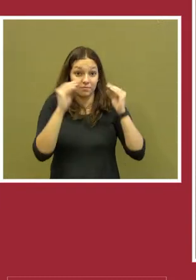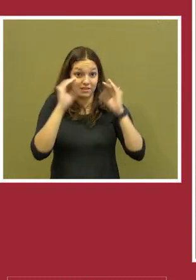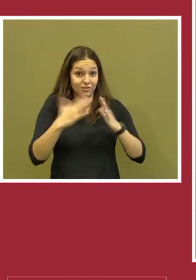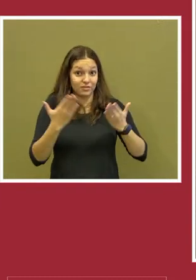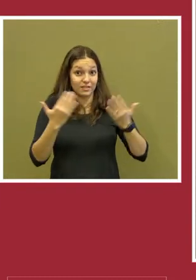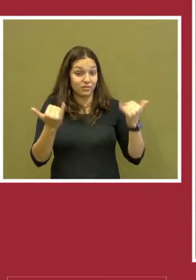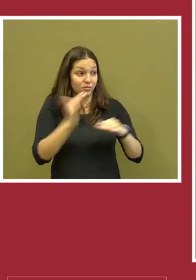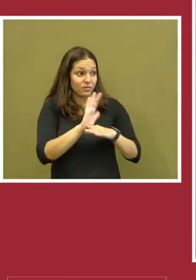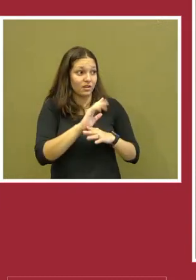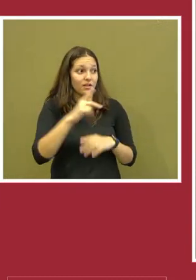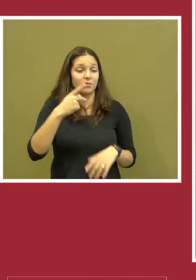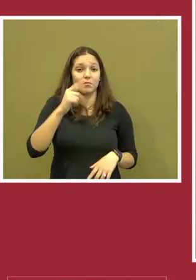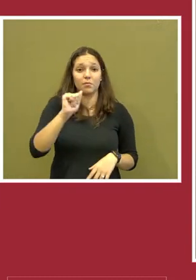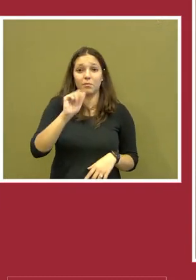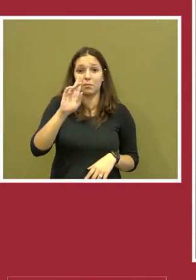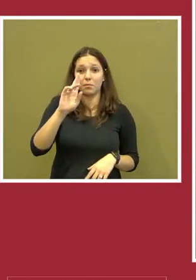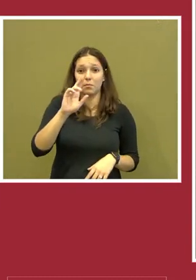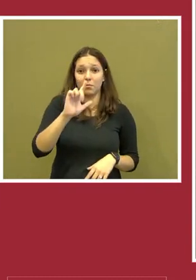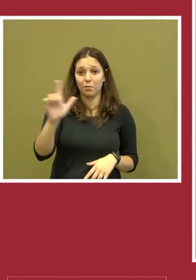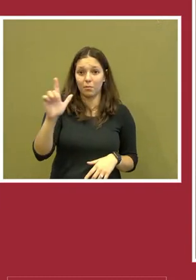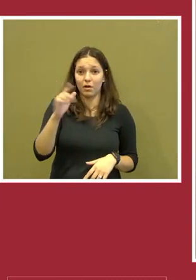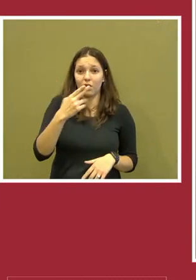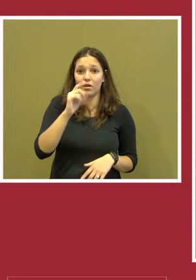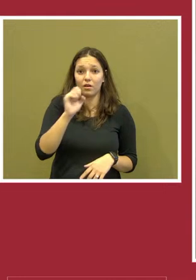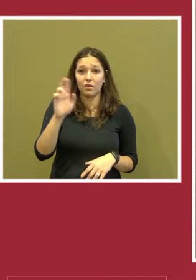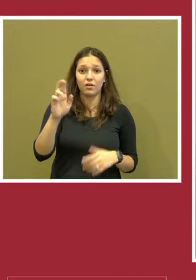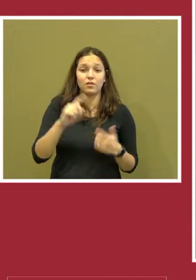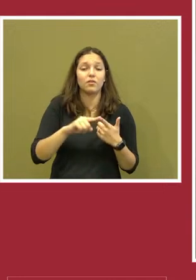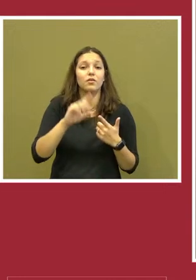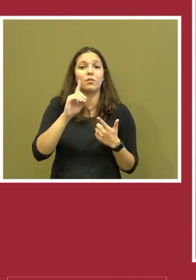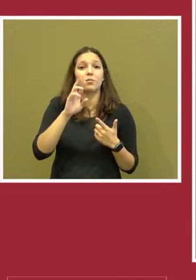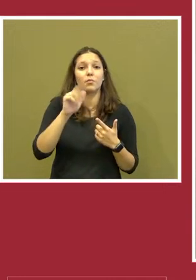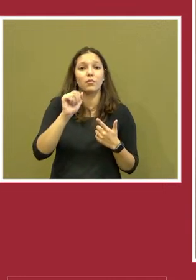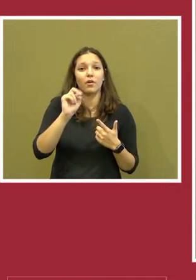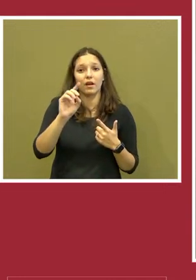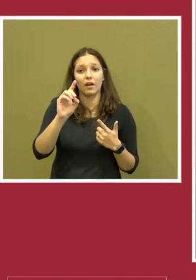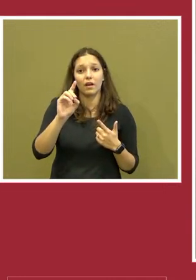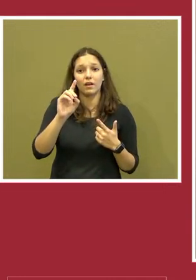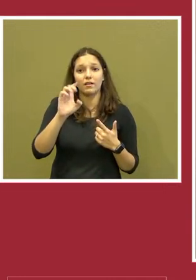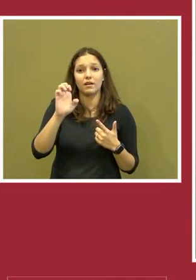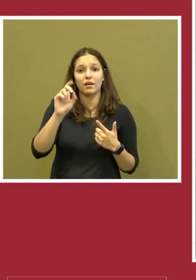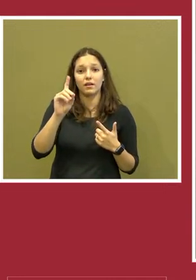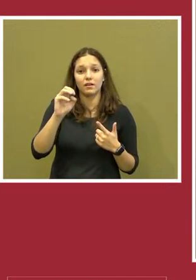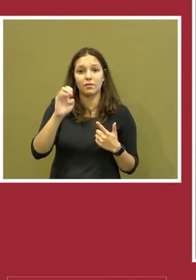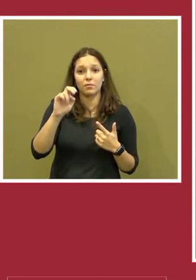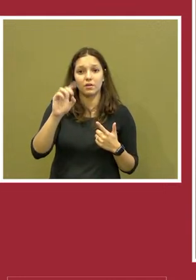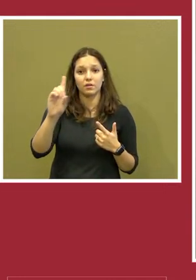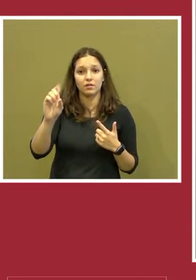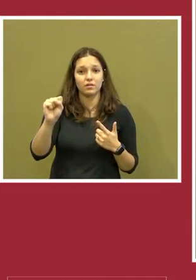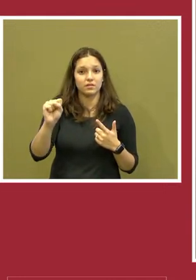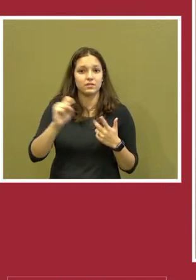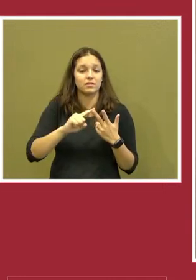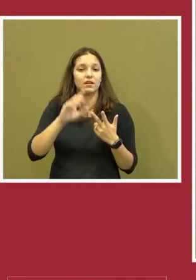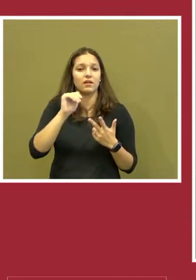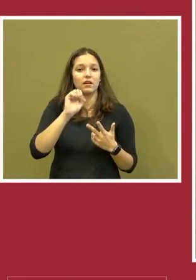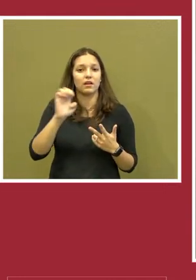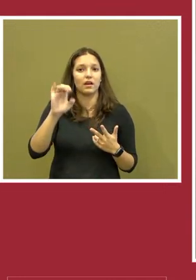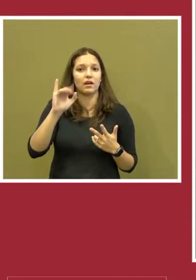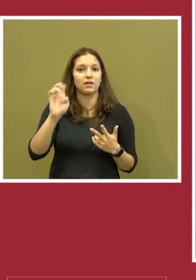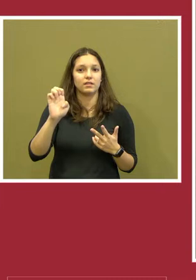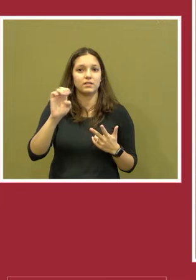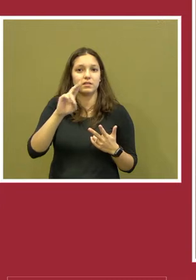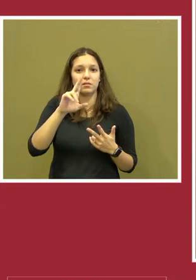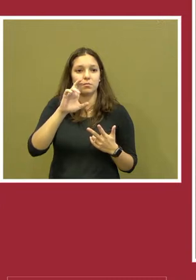tonight: Paul Hutter, Jim Bright, Brad Edmonds, Heidi Friesen, Amy Sabadini, and Cassie Bullock, as some of